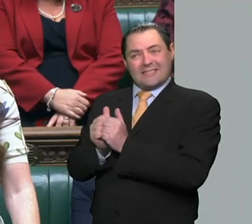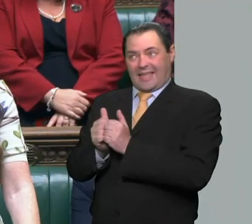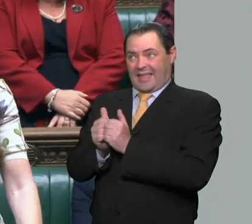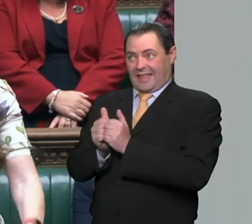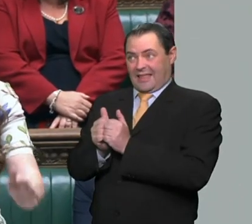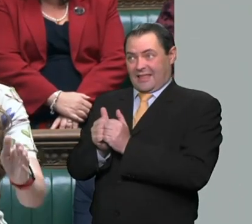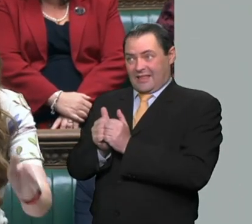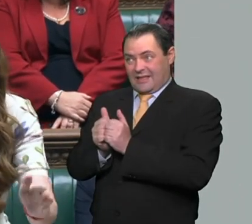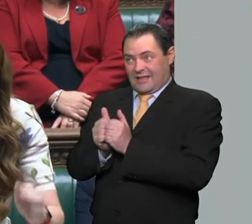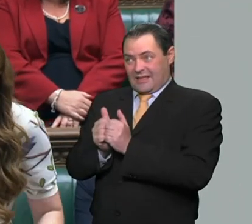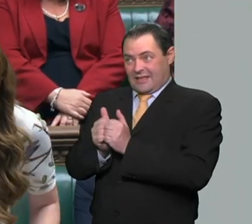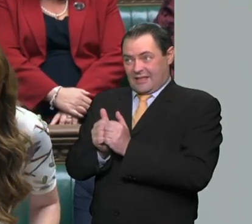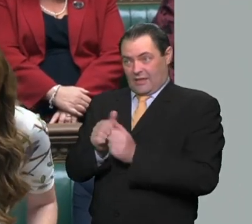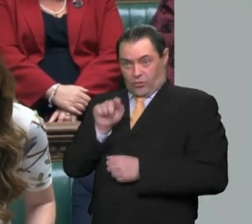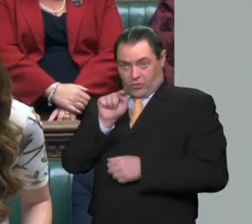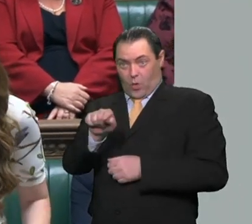words,